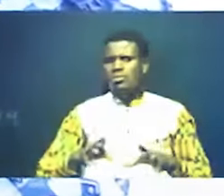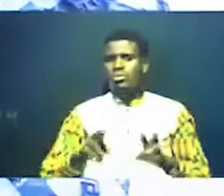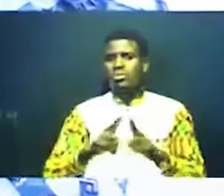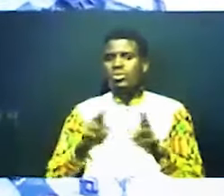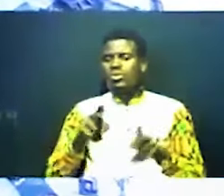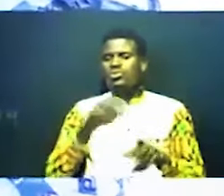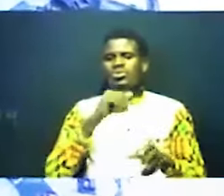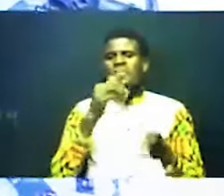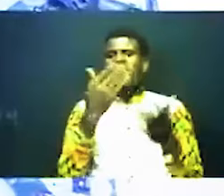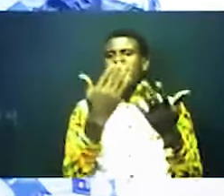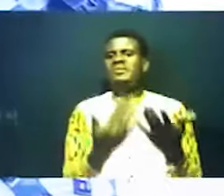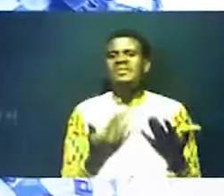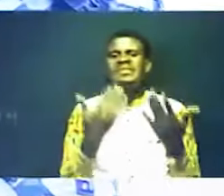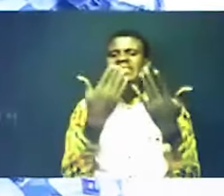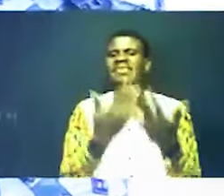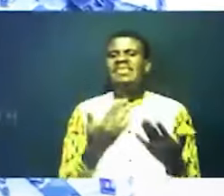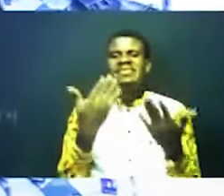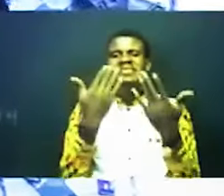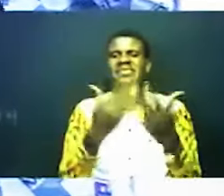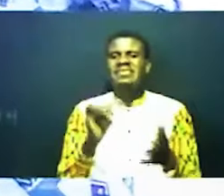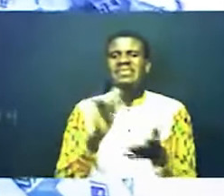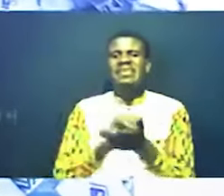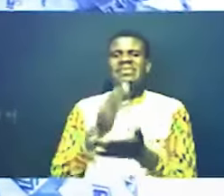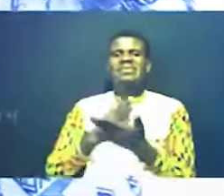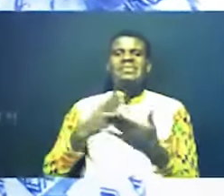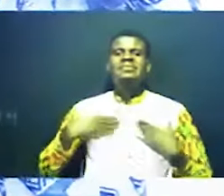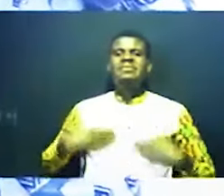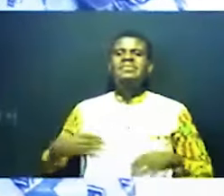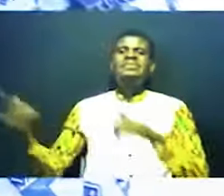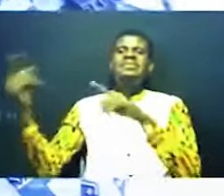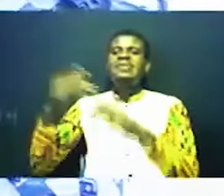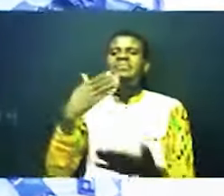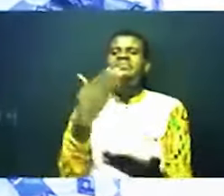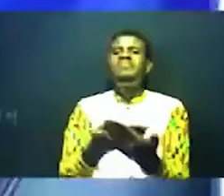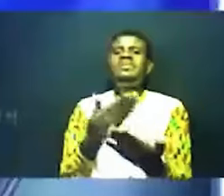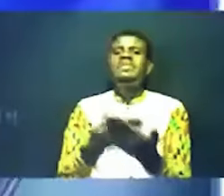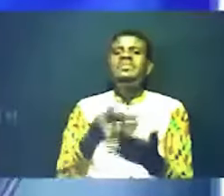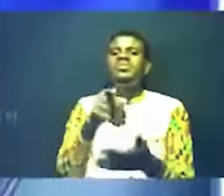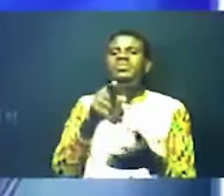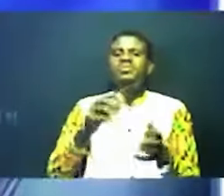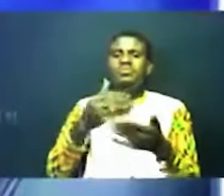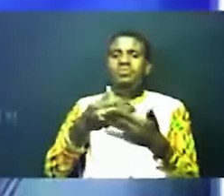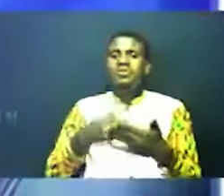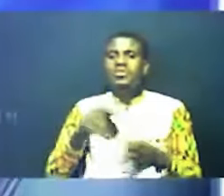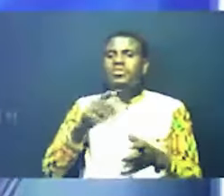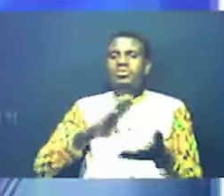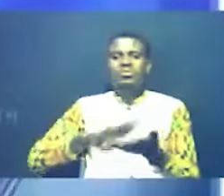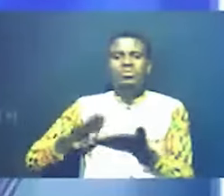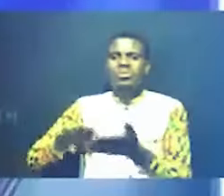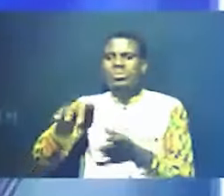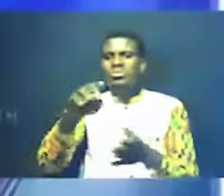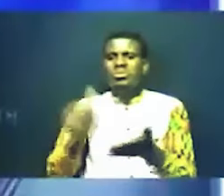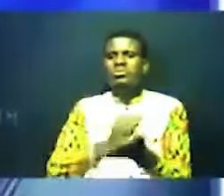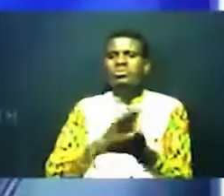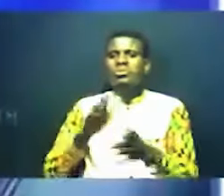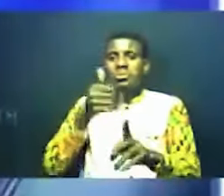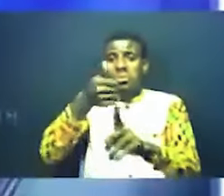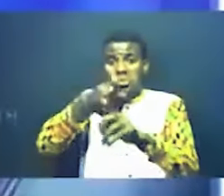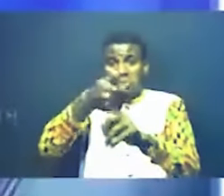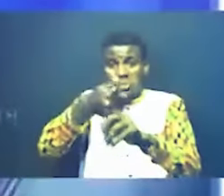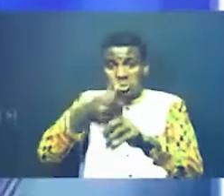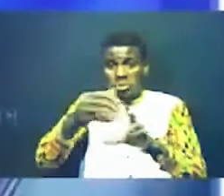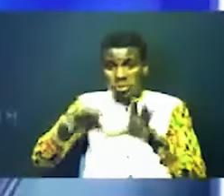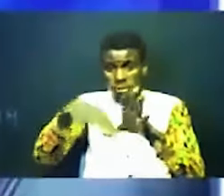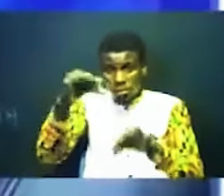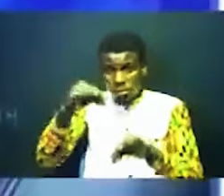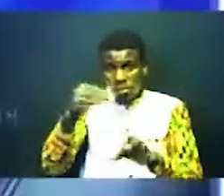till someone comes to beg. You are destroying your own spirit and your own